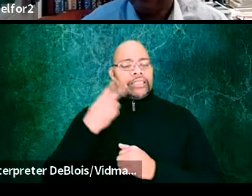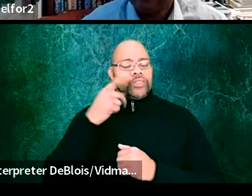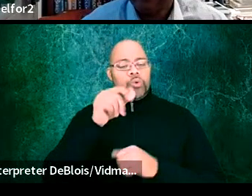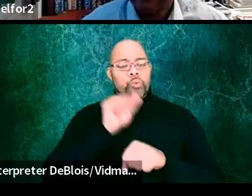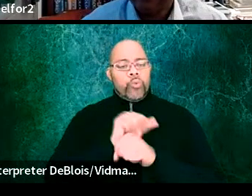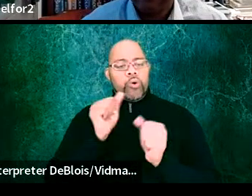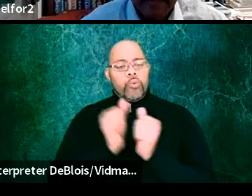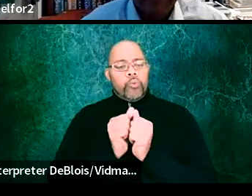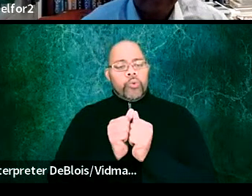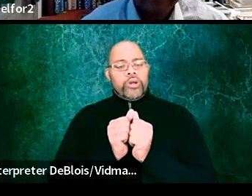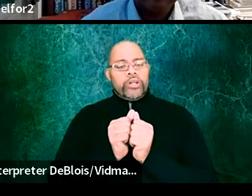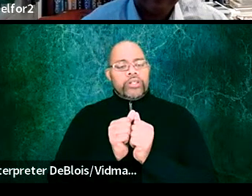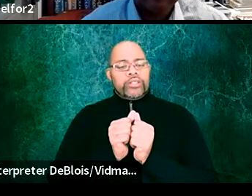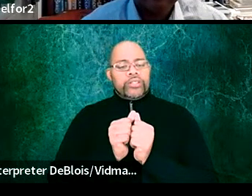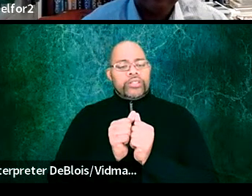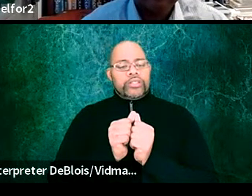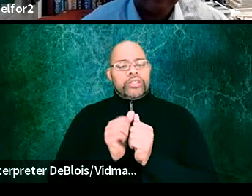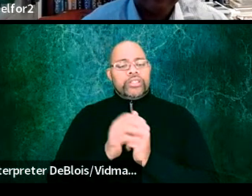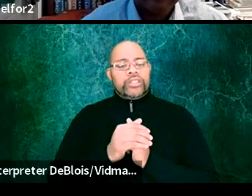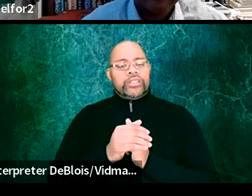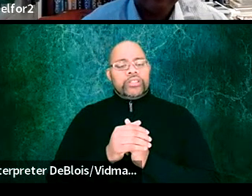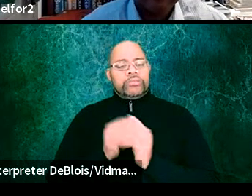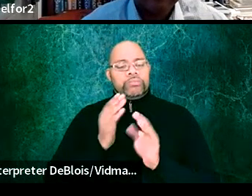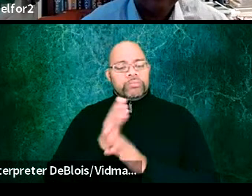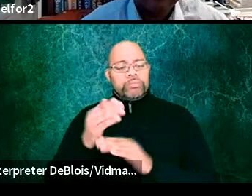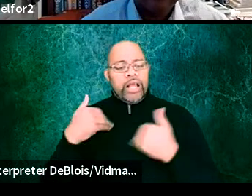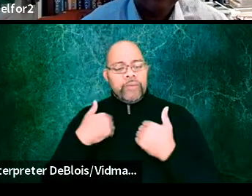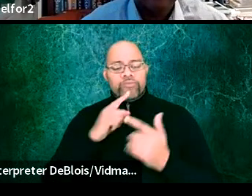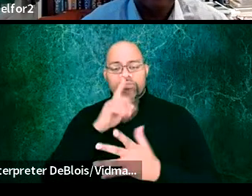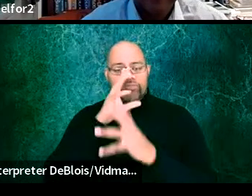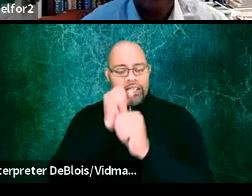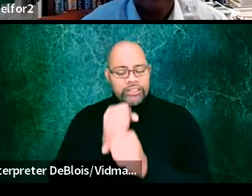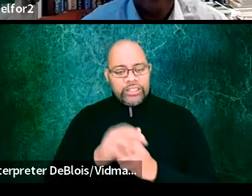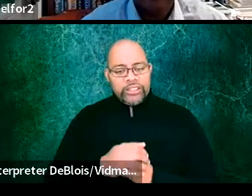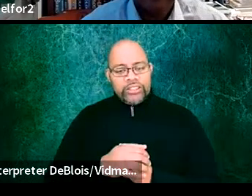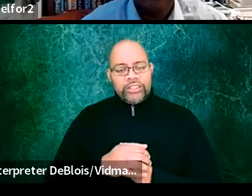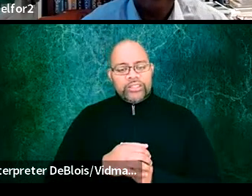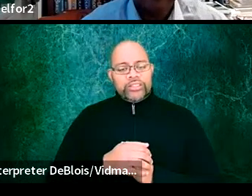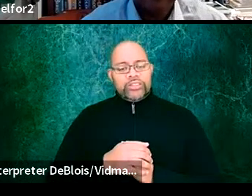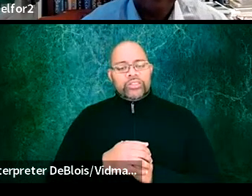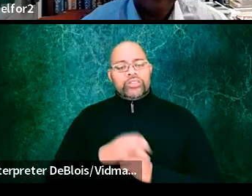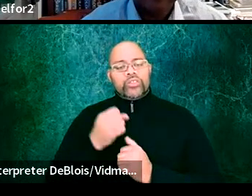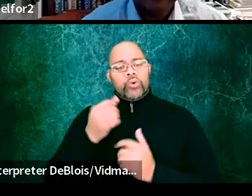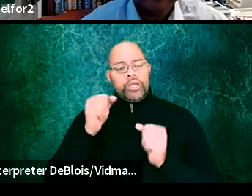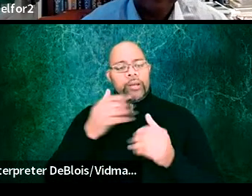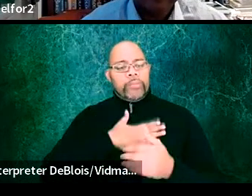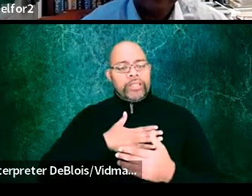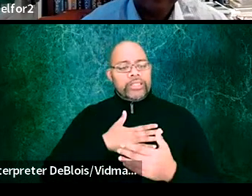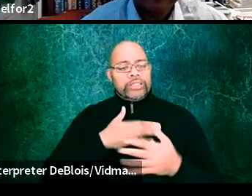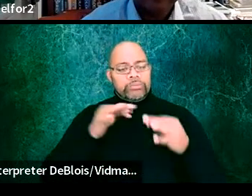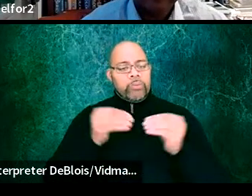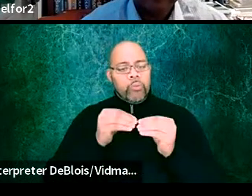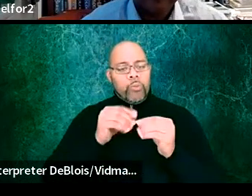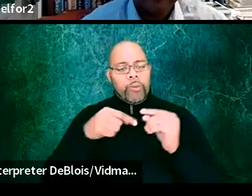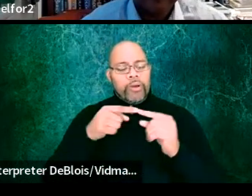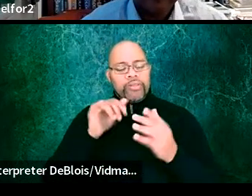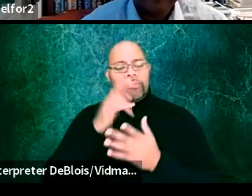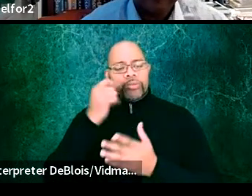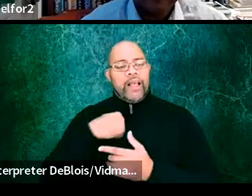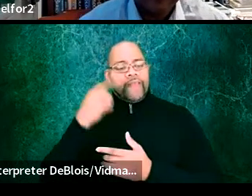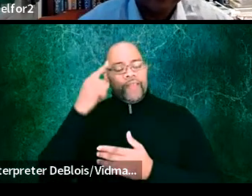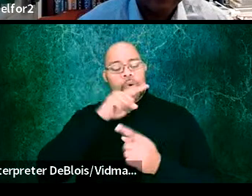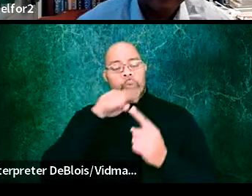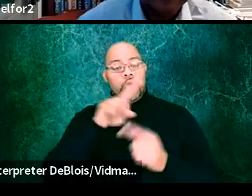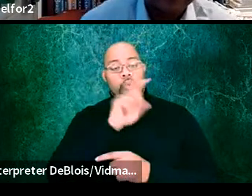with zoantharians, which is like fascinating to me. So can you please tell a little bit more? Because I think when